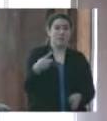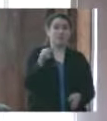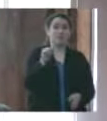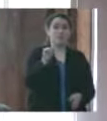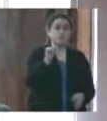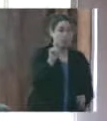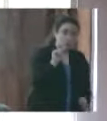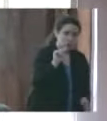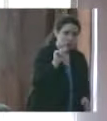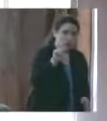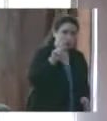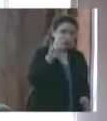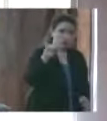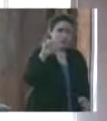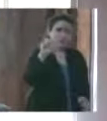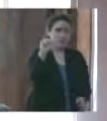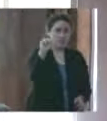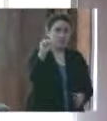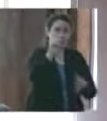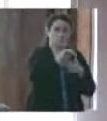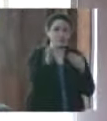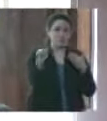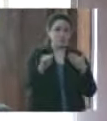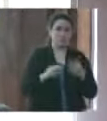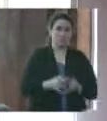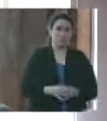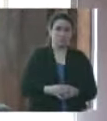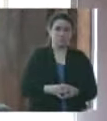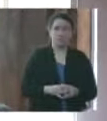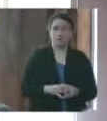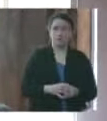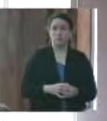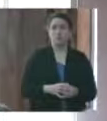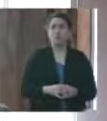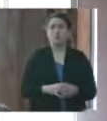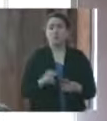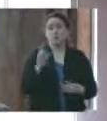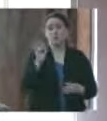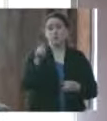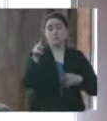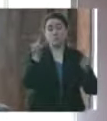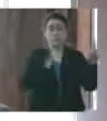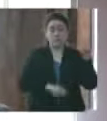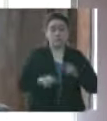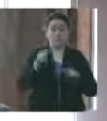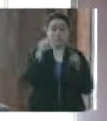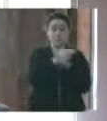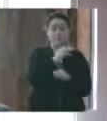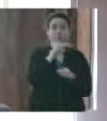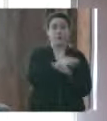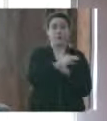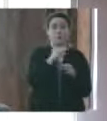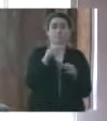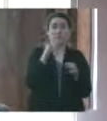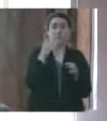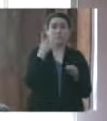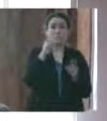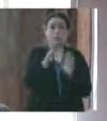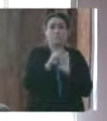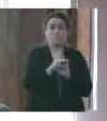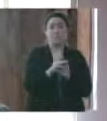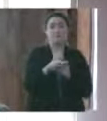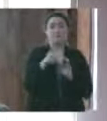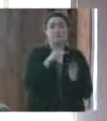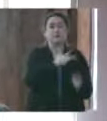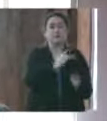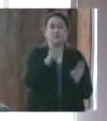These losses are really everywhere, but certainly if one looks at the map of this model, then it does tend to shine the spotlight on India, China,